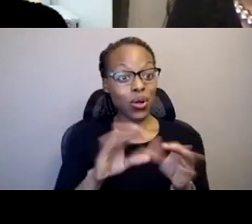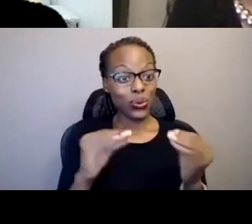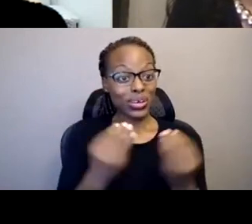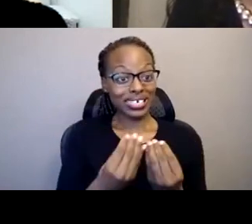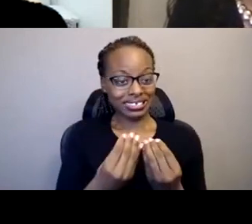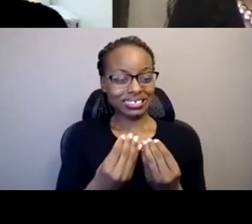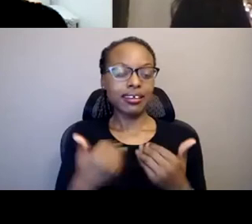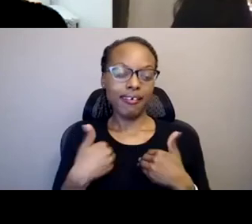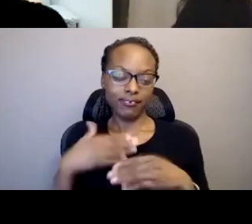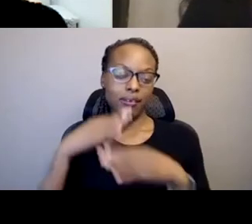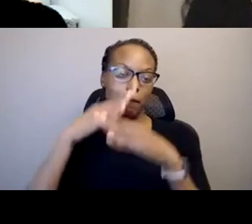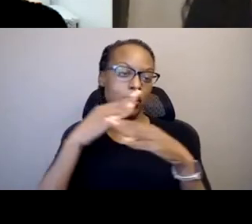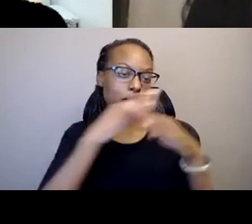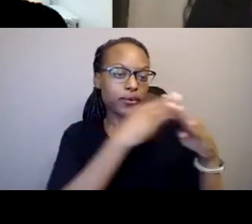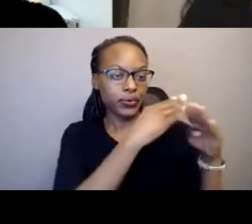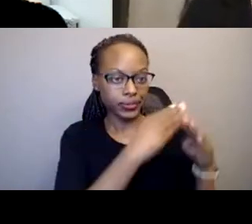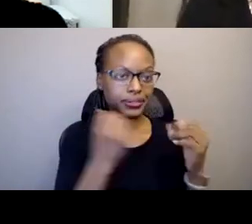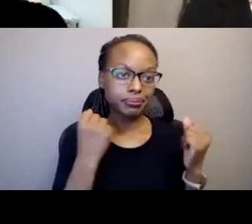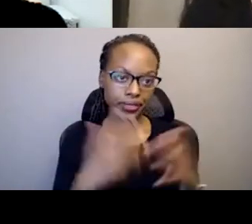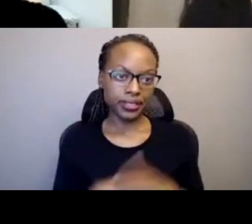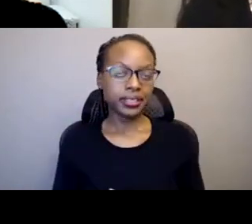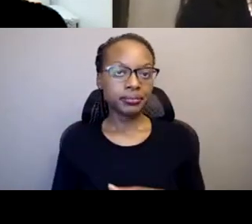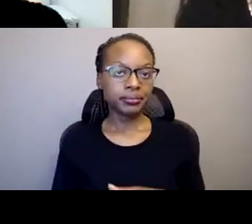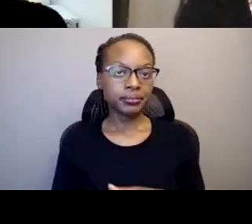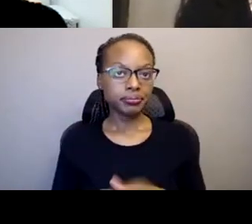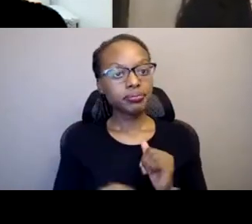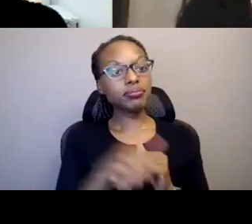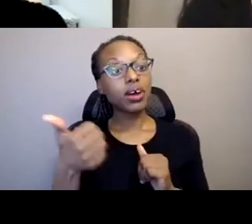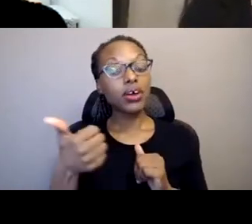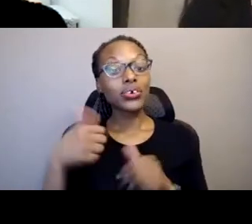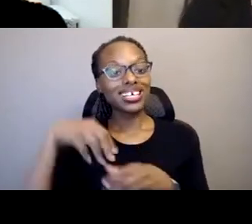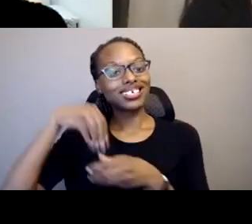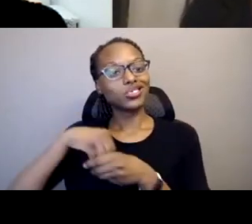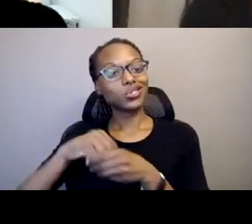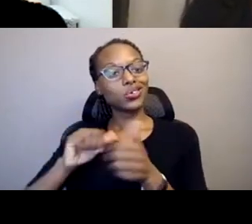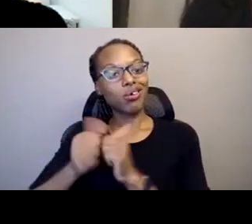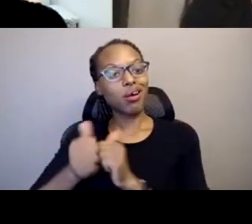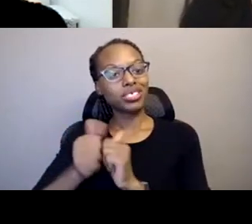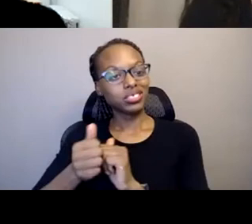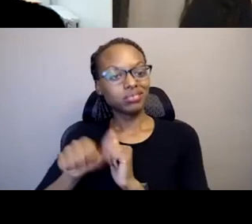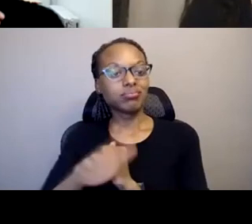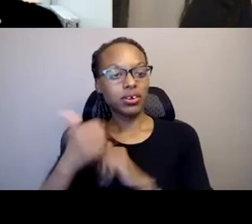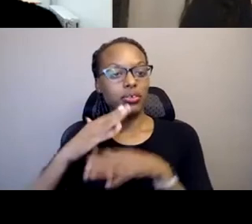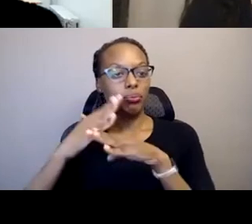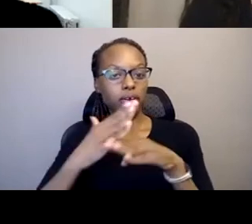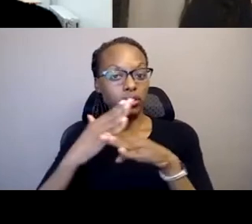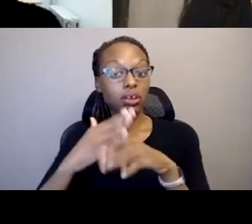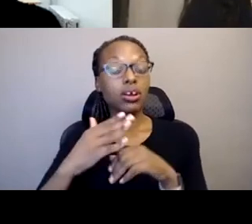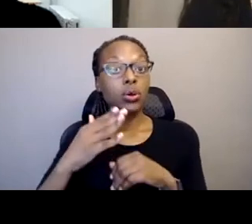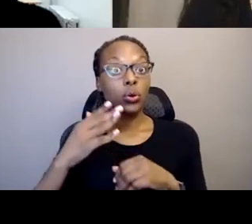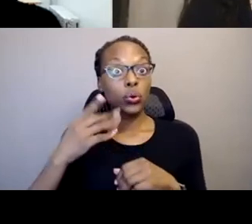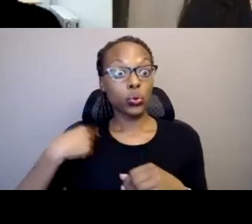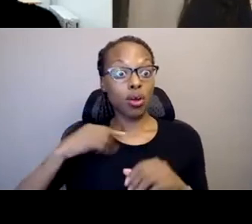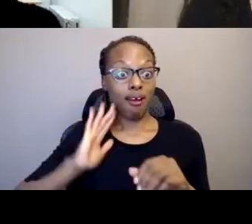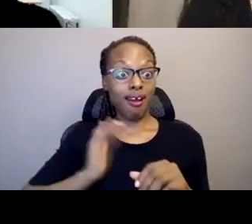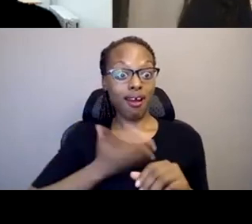barriers. The other barrier, which is in terms of competition, is that we are all looking at each other and say who